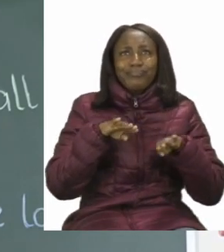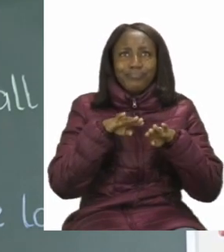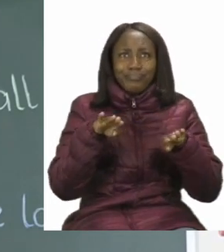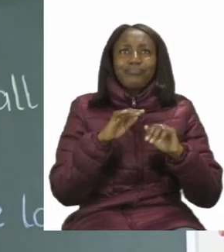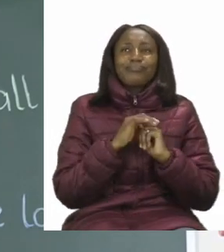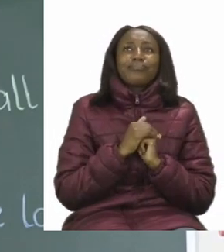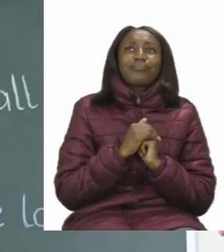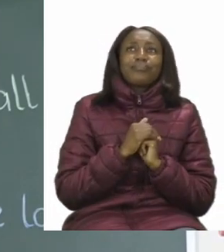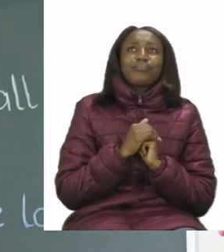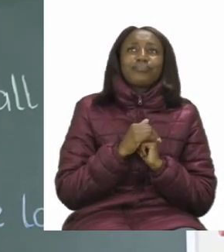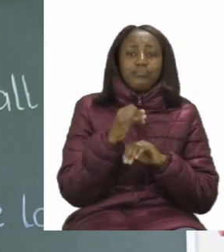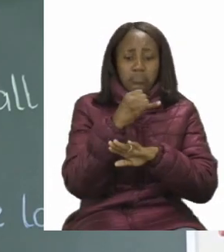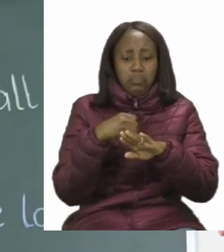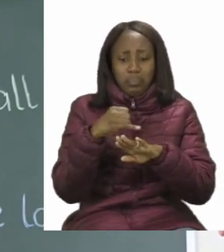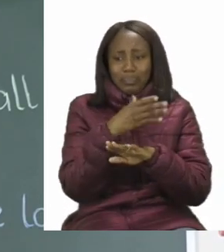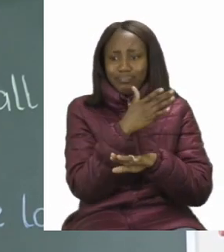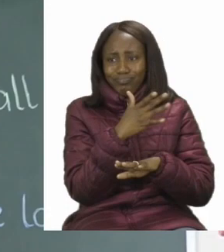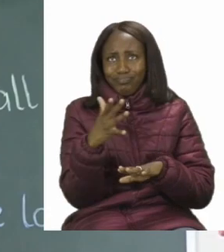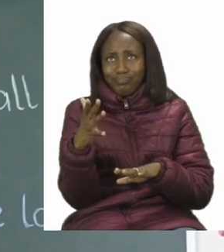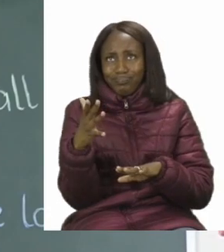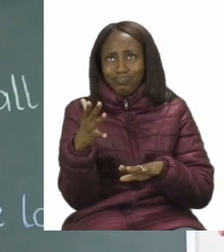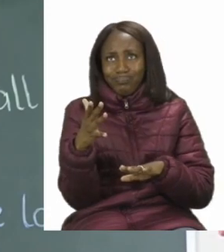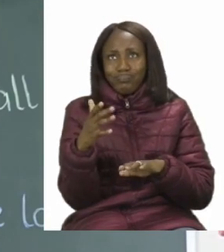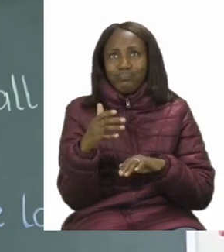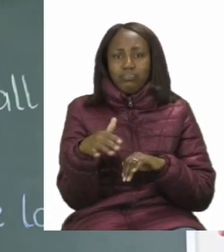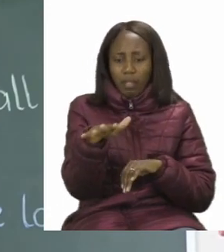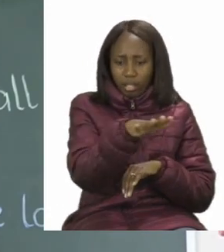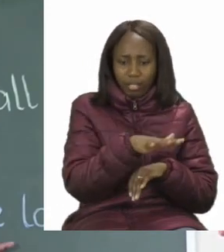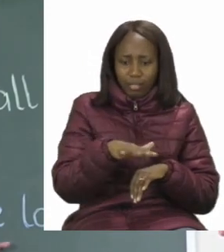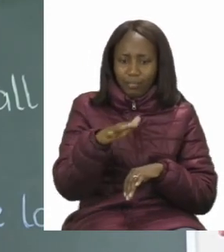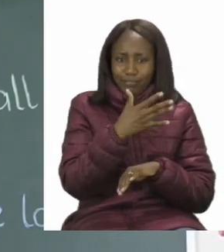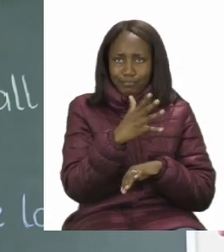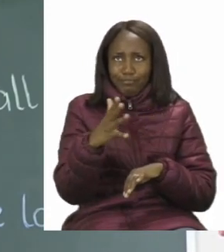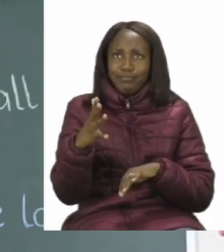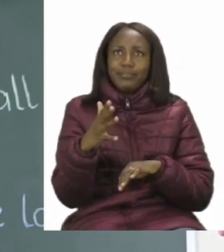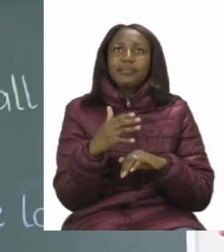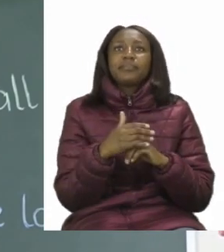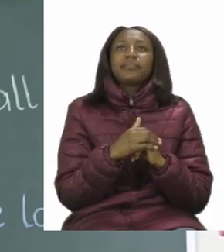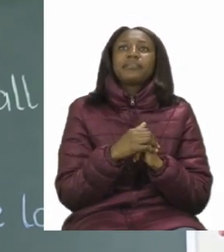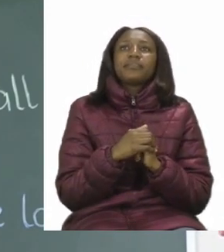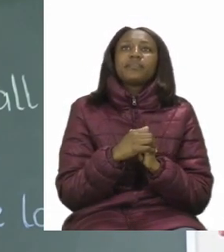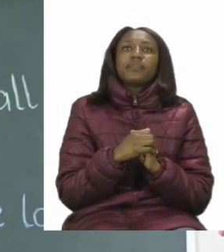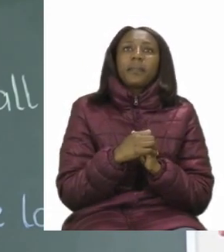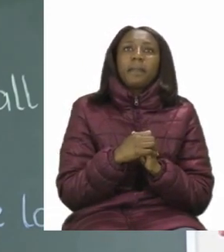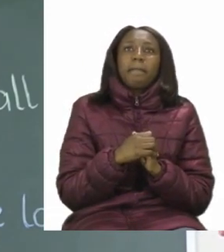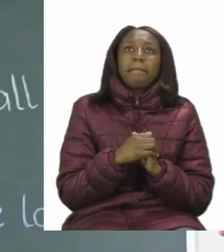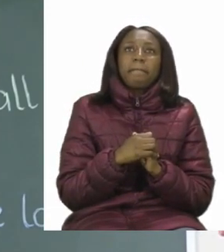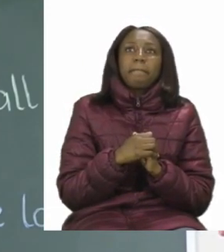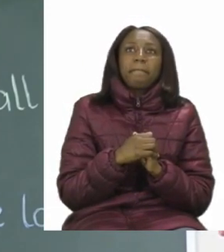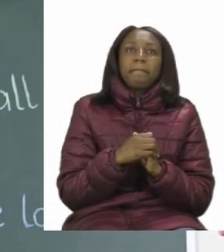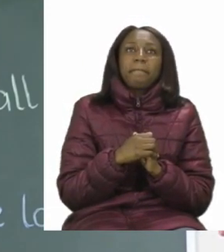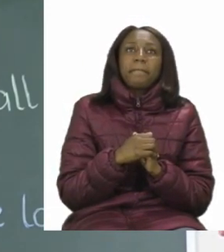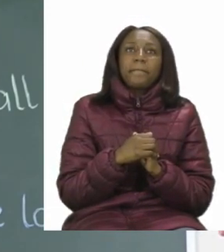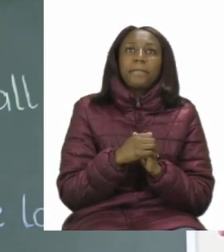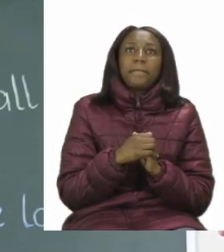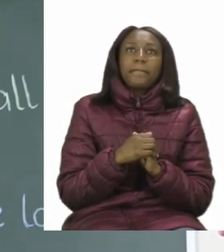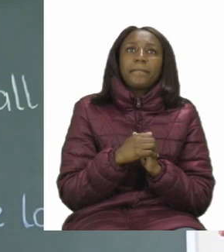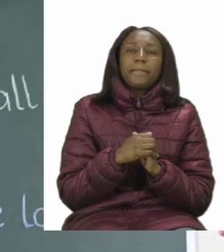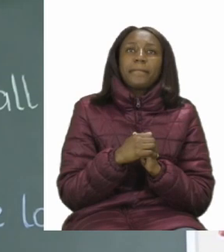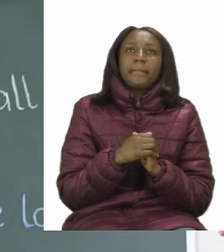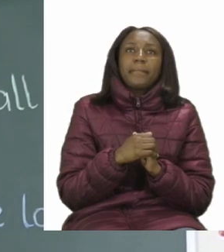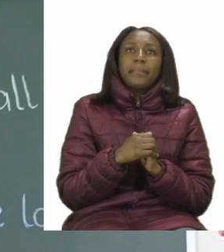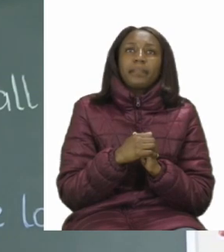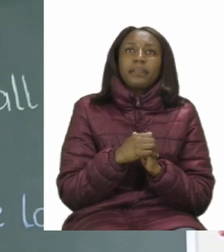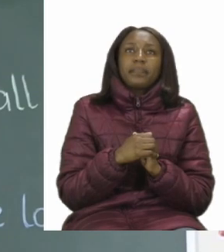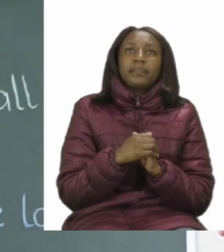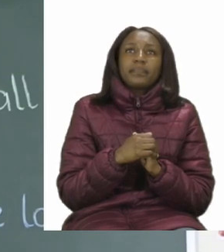word. The ducks swim to the local lake. Now, if